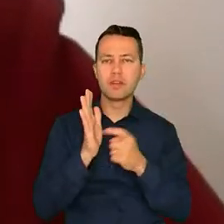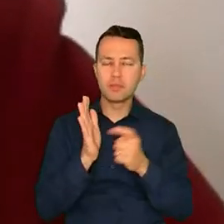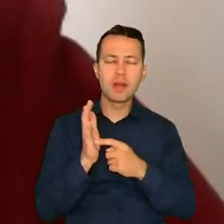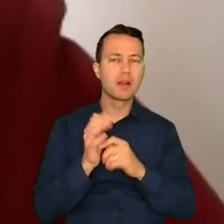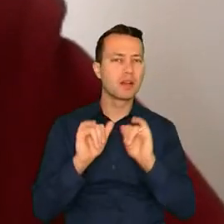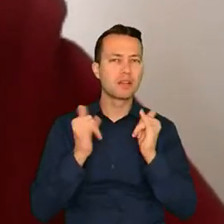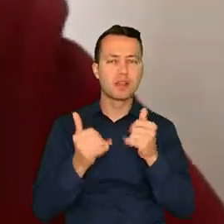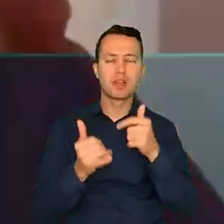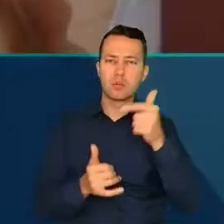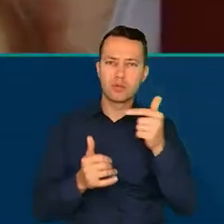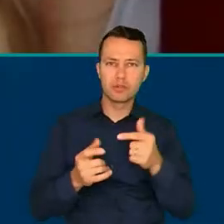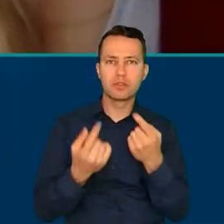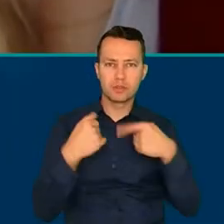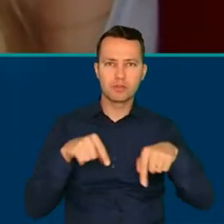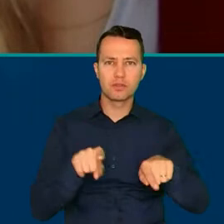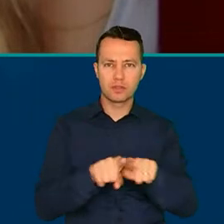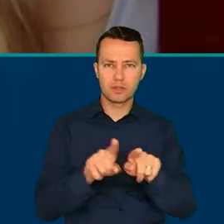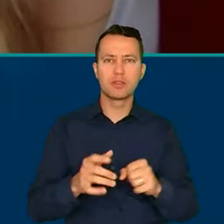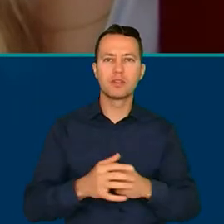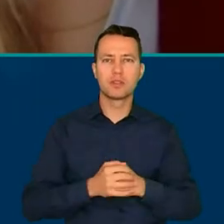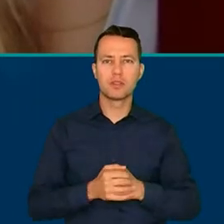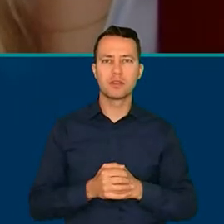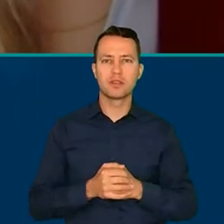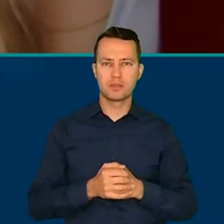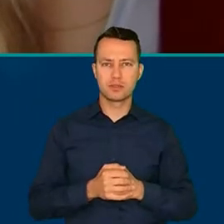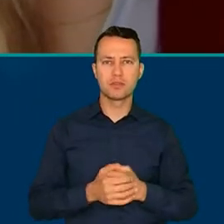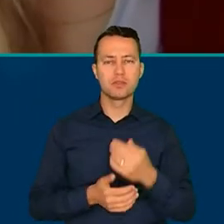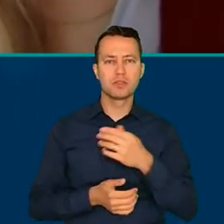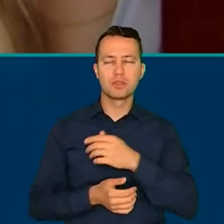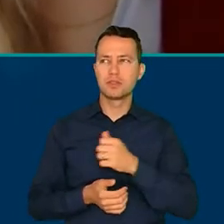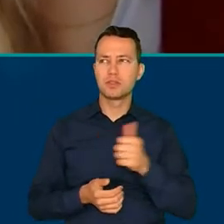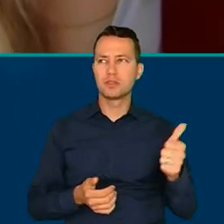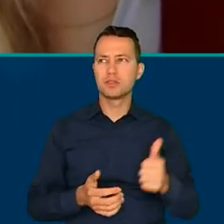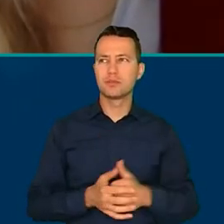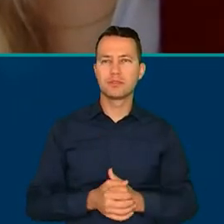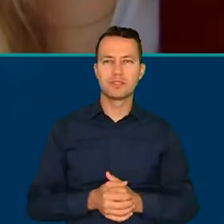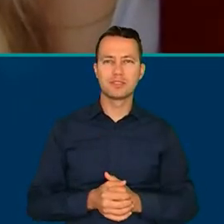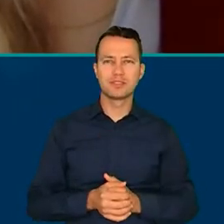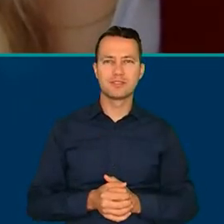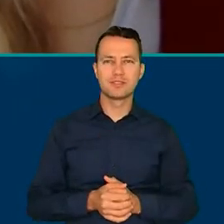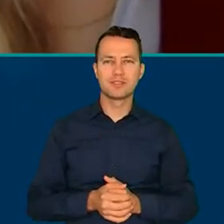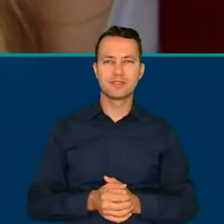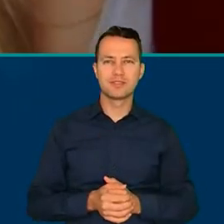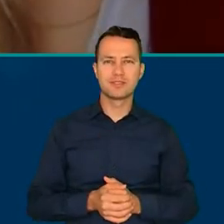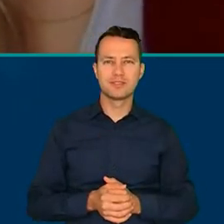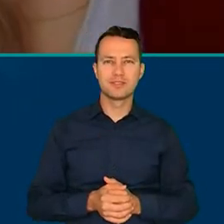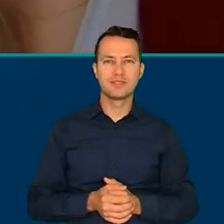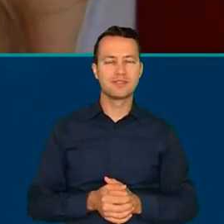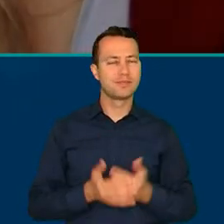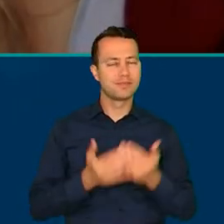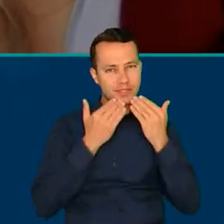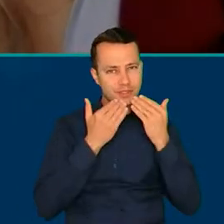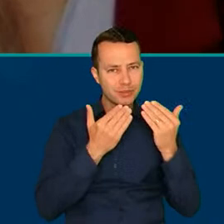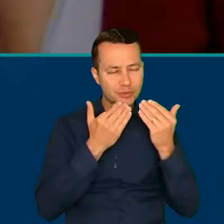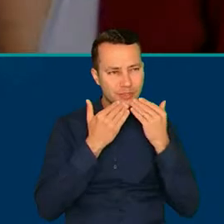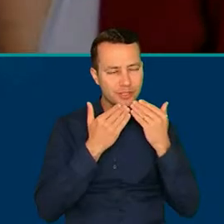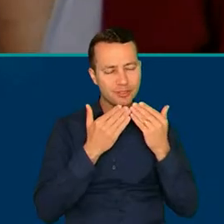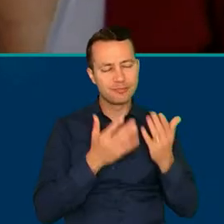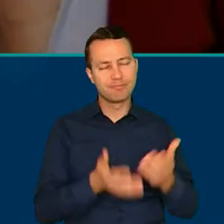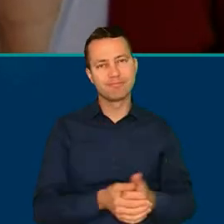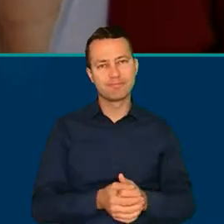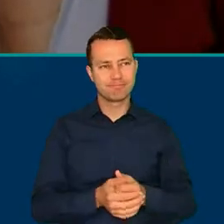bardzo dziękujemy. Czyli proszę Państwa, prosimy podążać za radami ekspertek. Follow the advice of